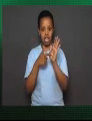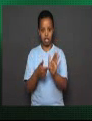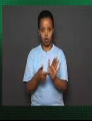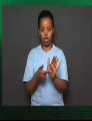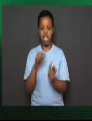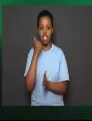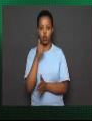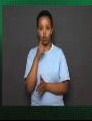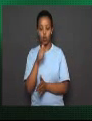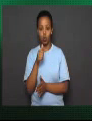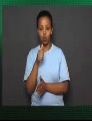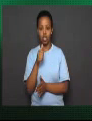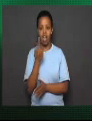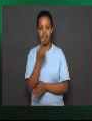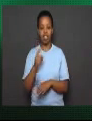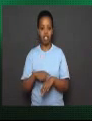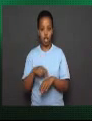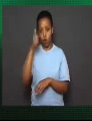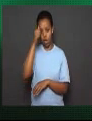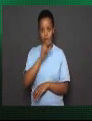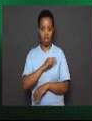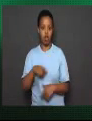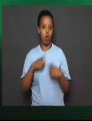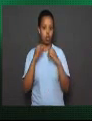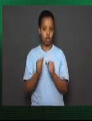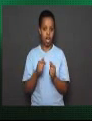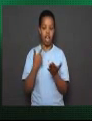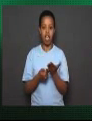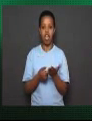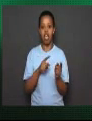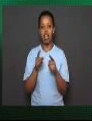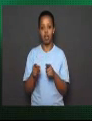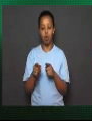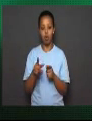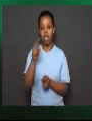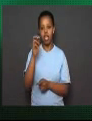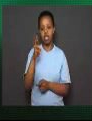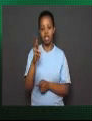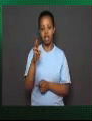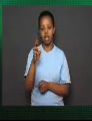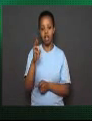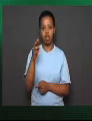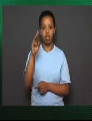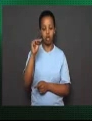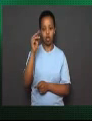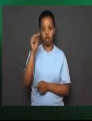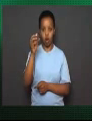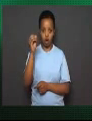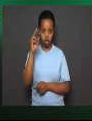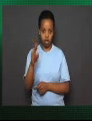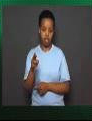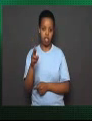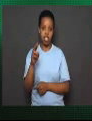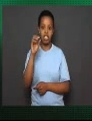slightly masculine features. This is called Turner syndrome. In the